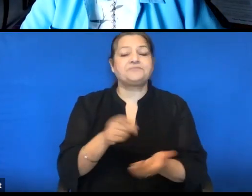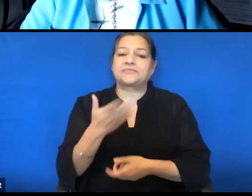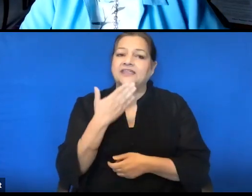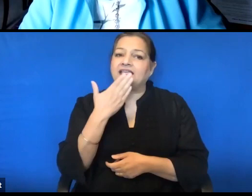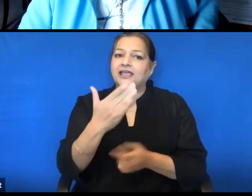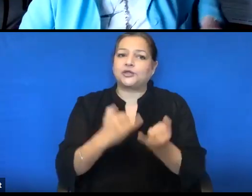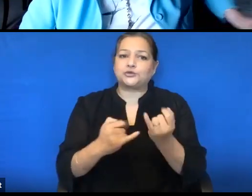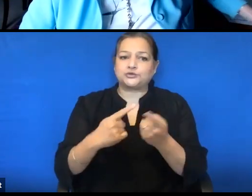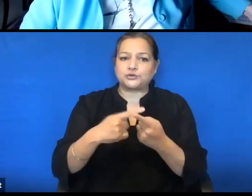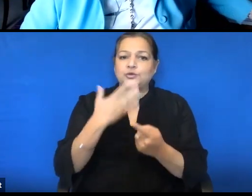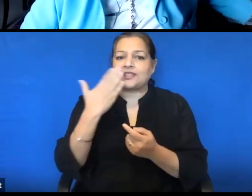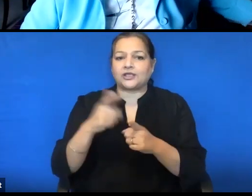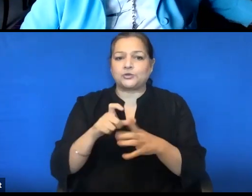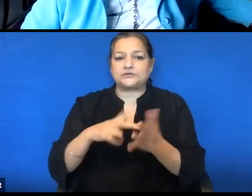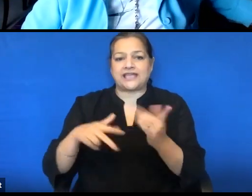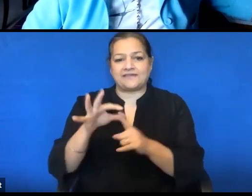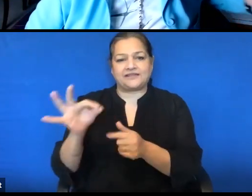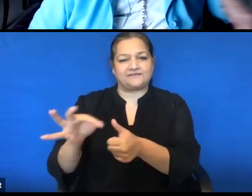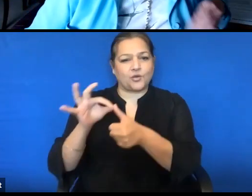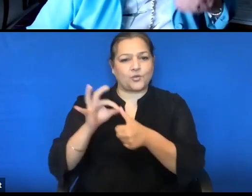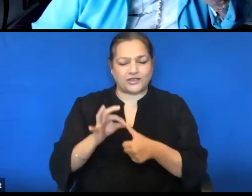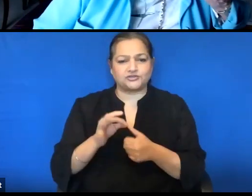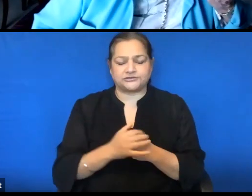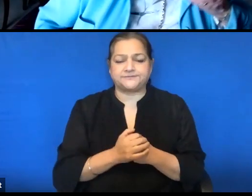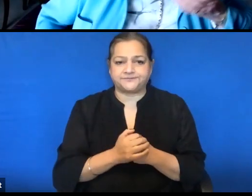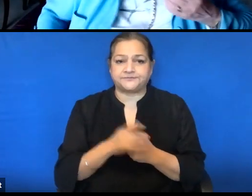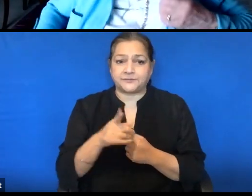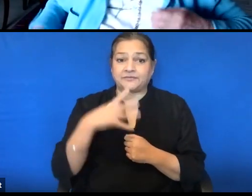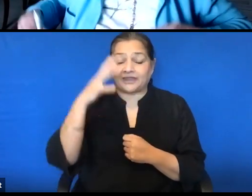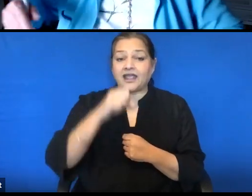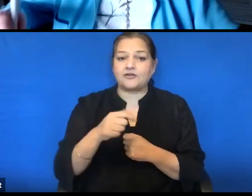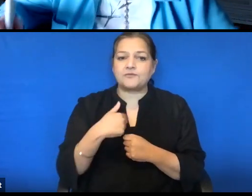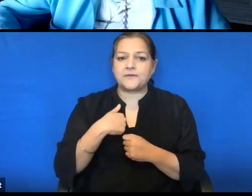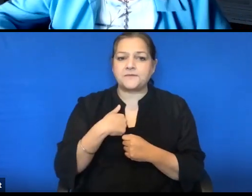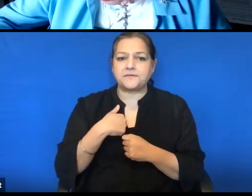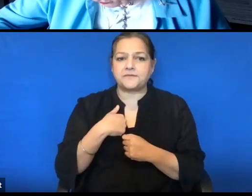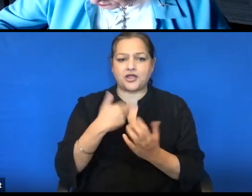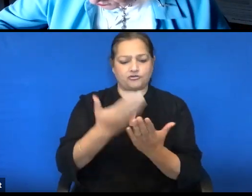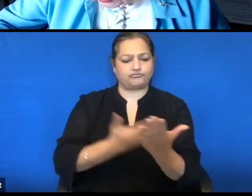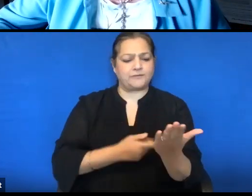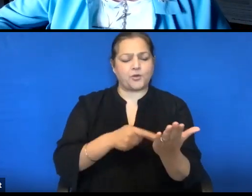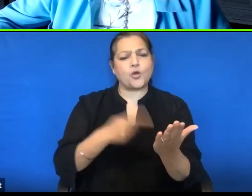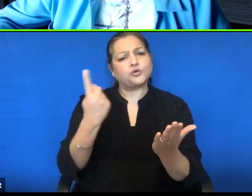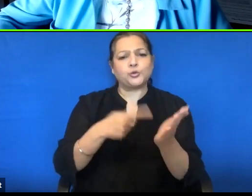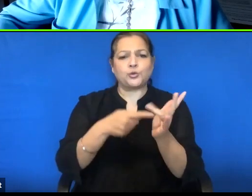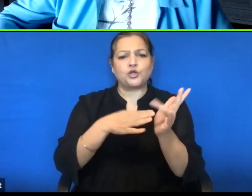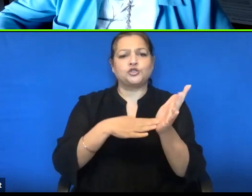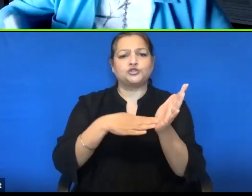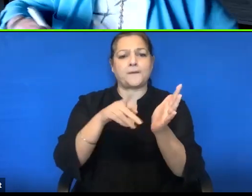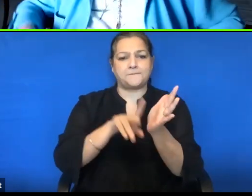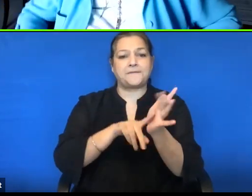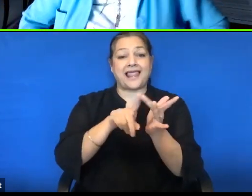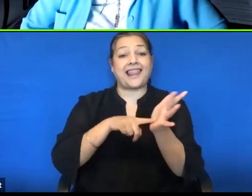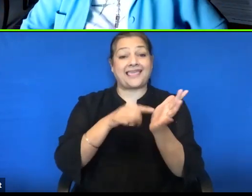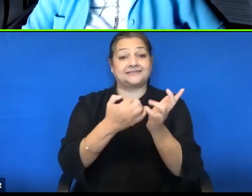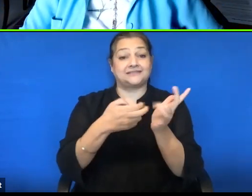question. I remember a report by someone called Tomlinson. Oh, did you remember that?